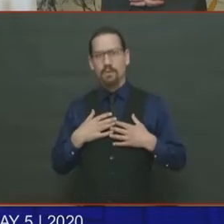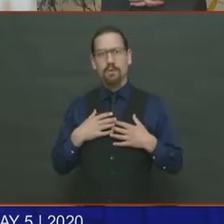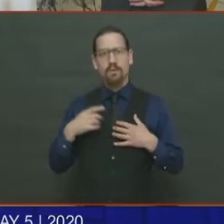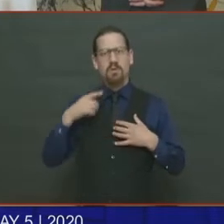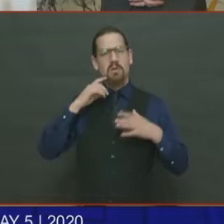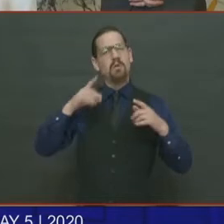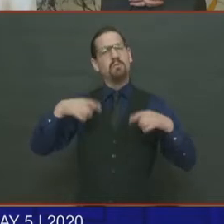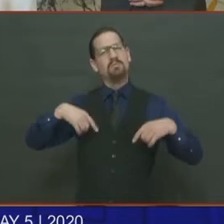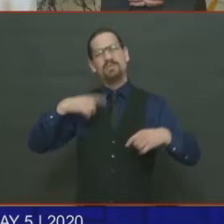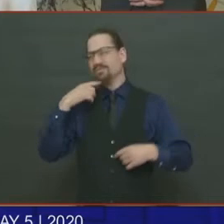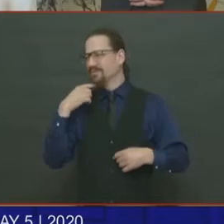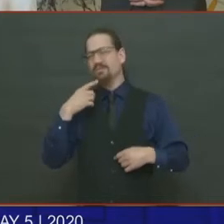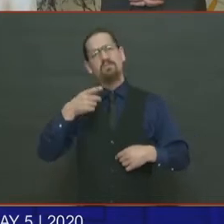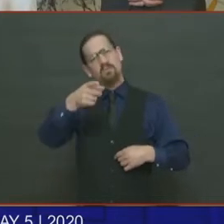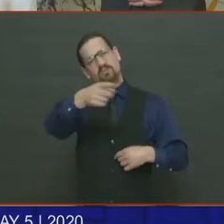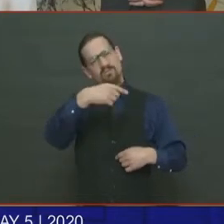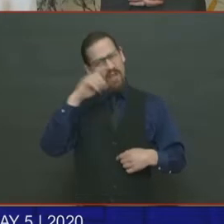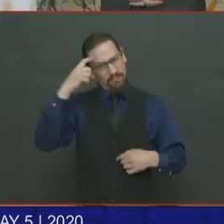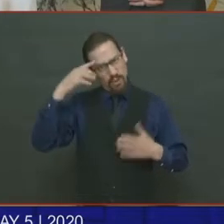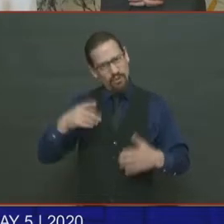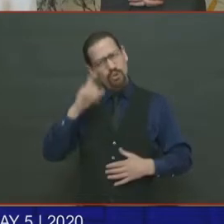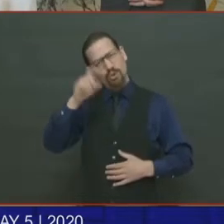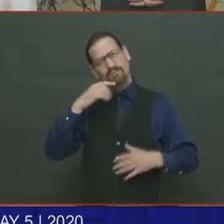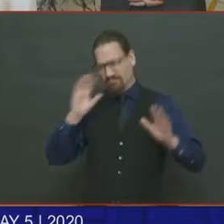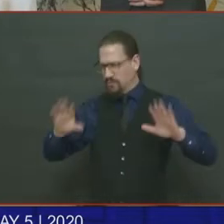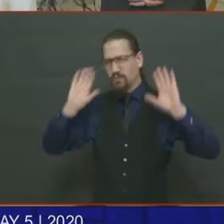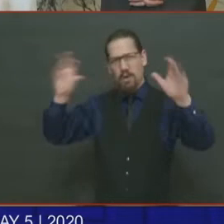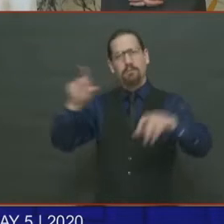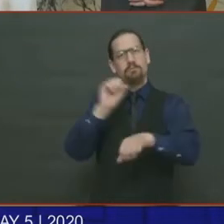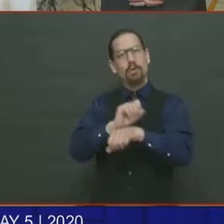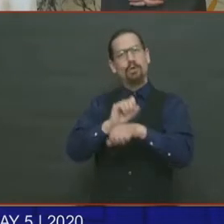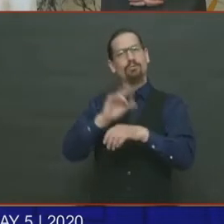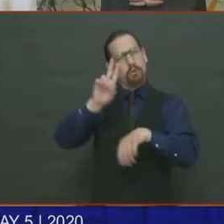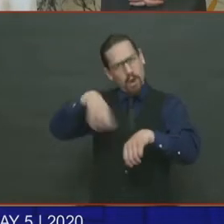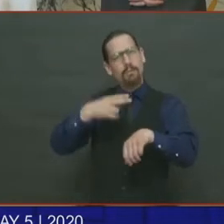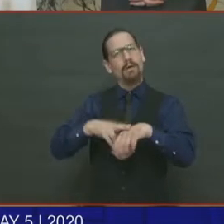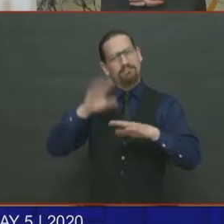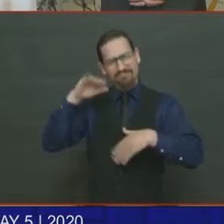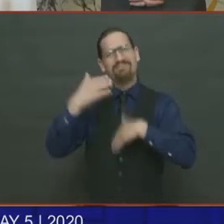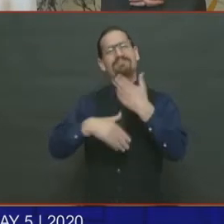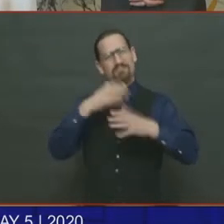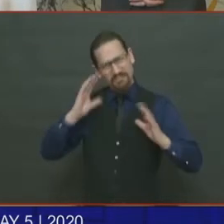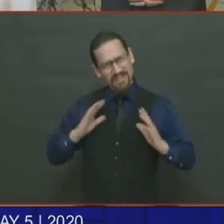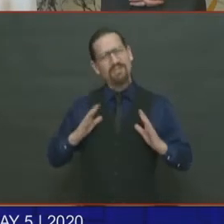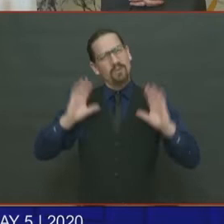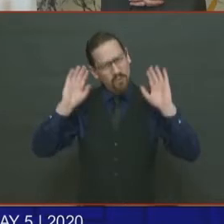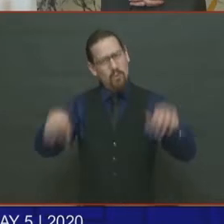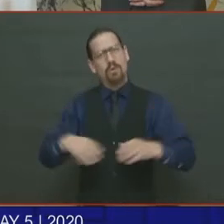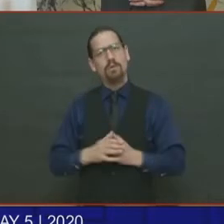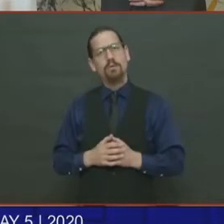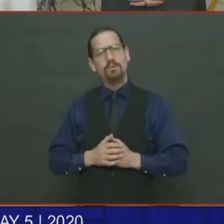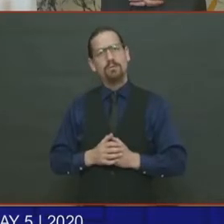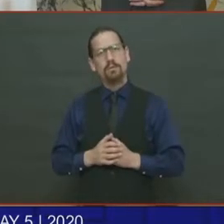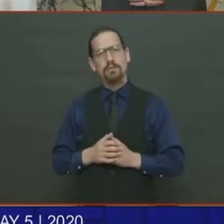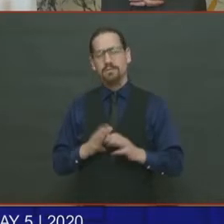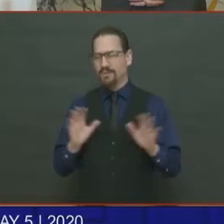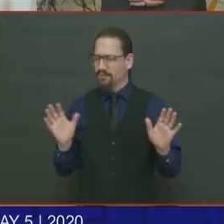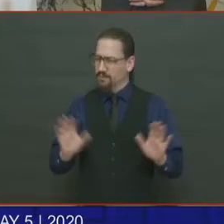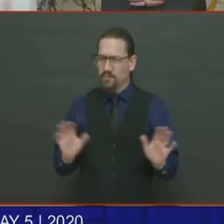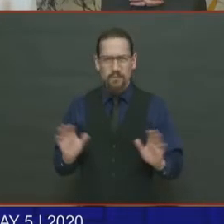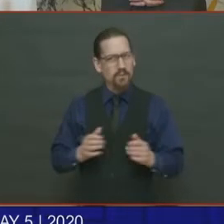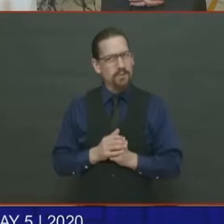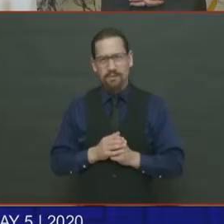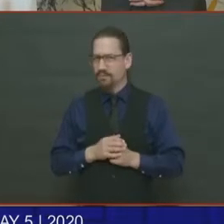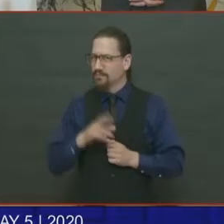usual. And I want to be crystal clear, that is not the case. That will not be the case. Whatever phrase you